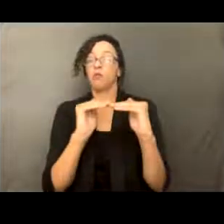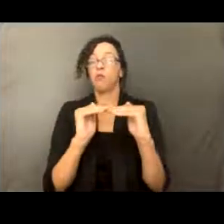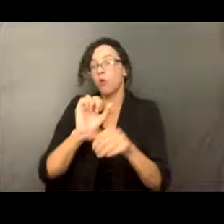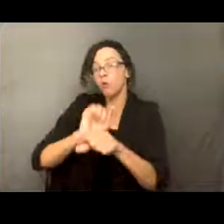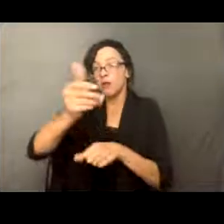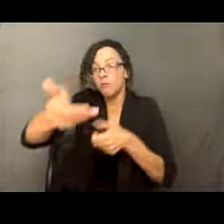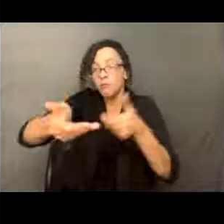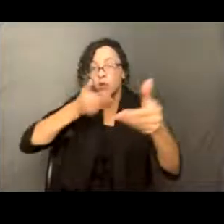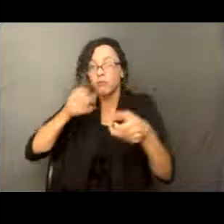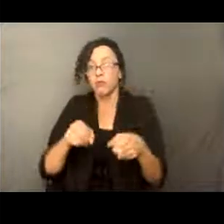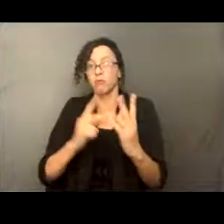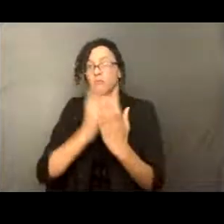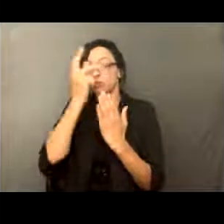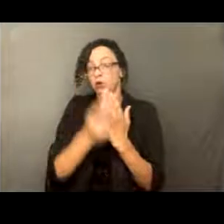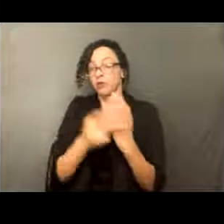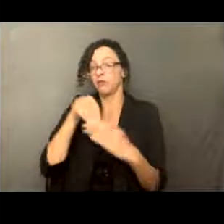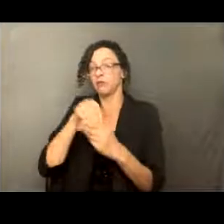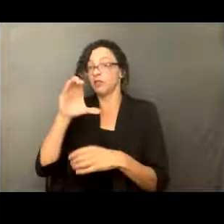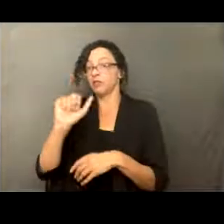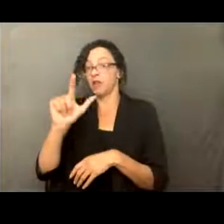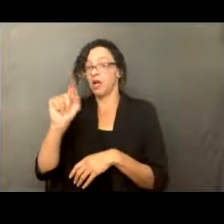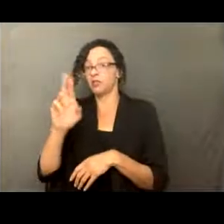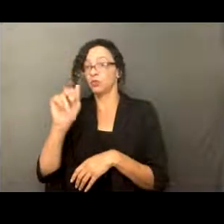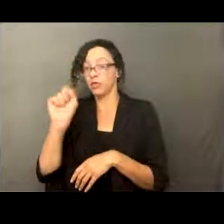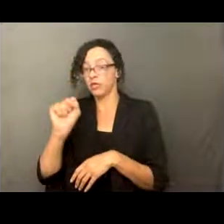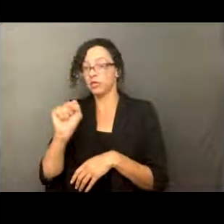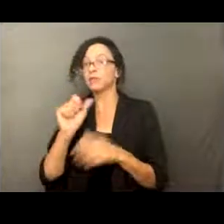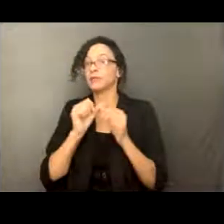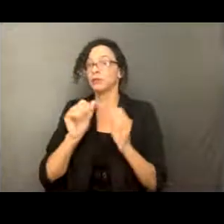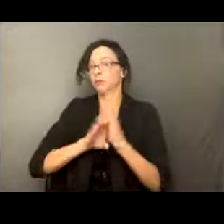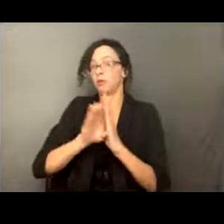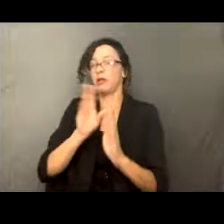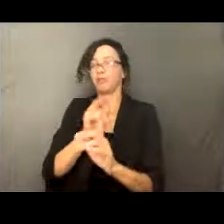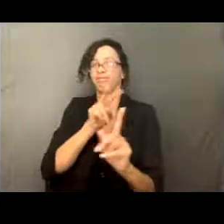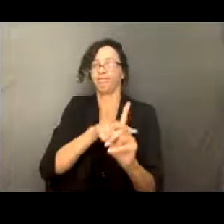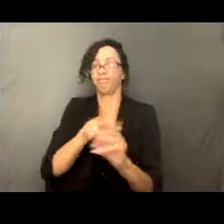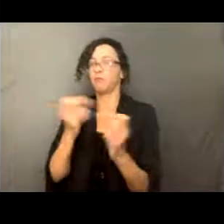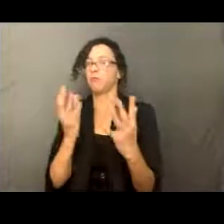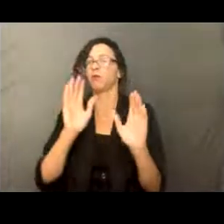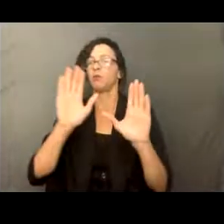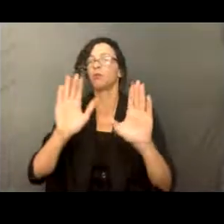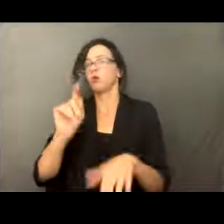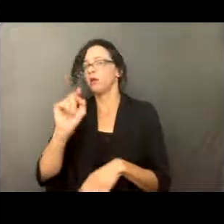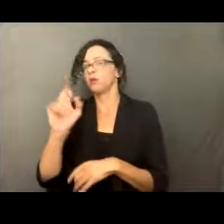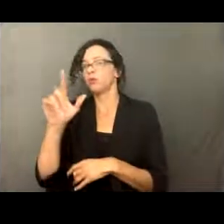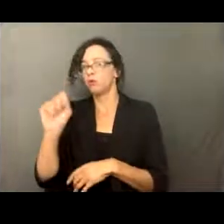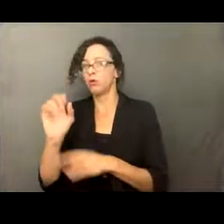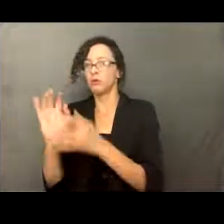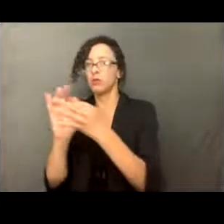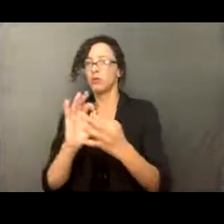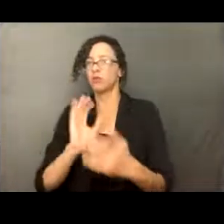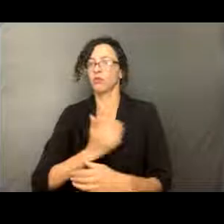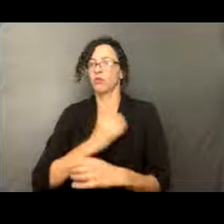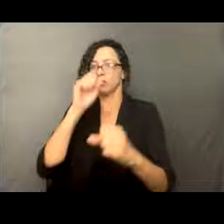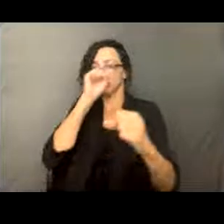continues to develop and implement many great tools related to our strategic plans, Cultivate Excellence goal.